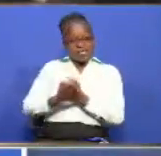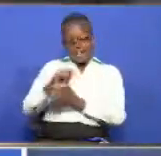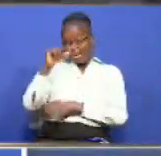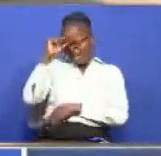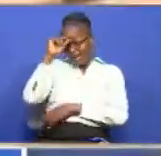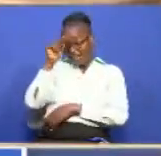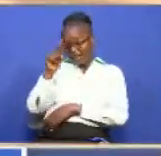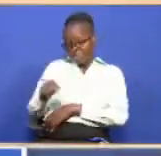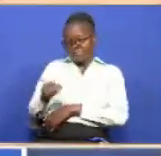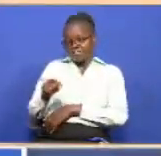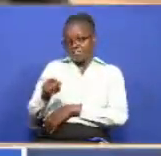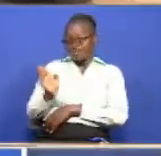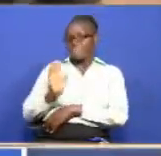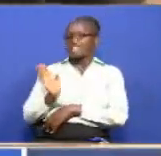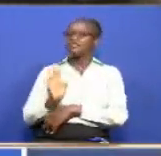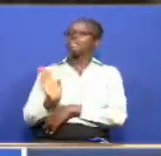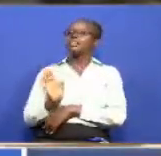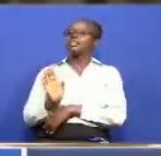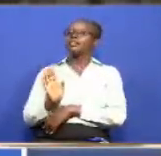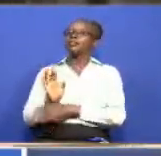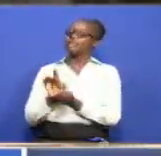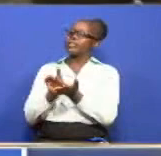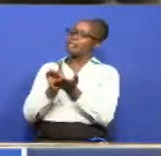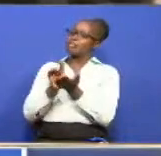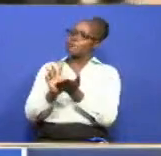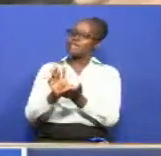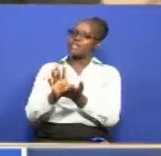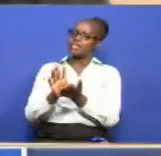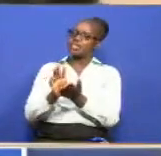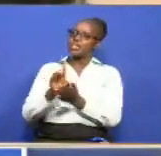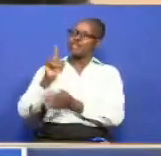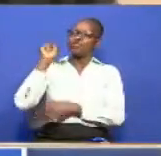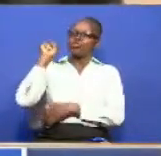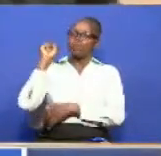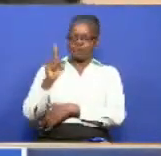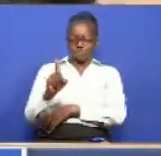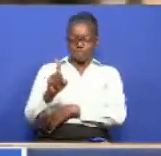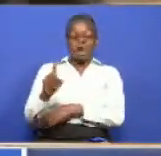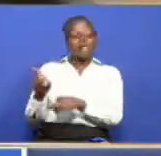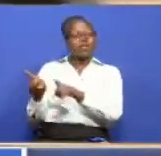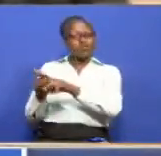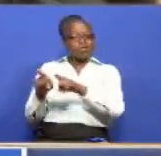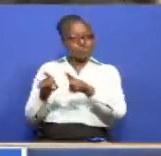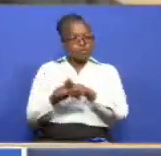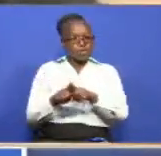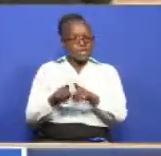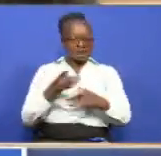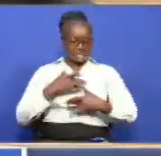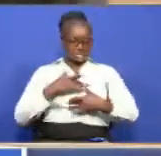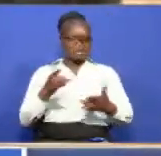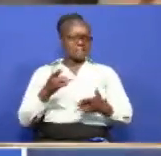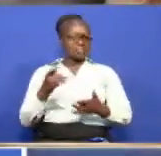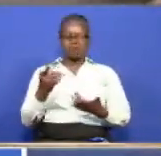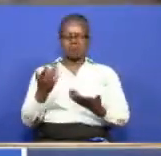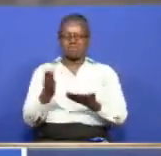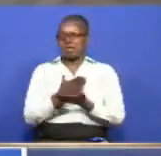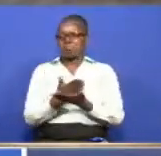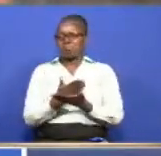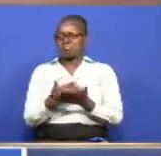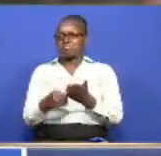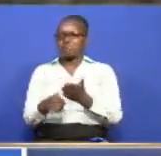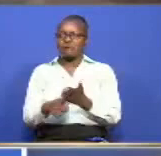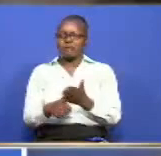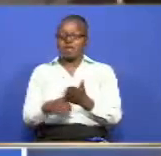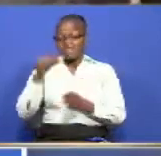be, should be impeached. And they also raised quite interesting issues, really, that